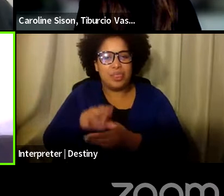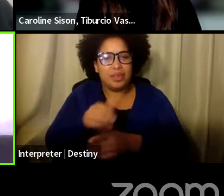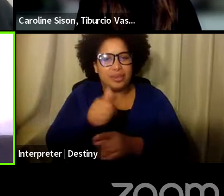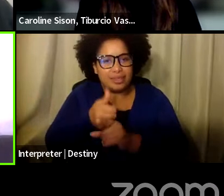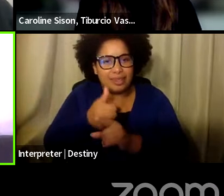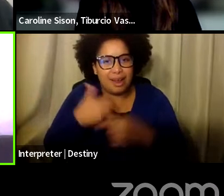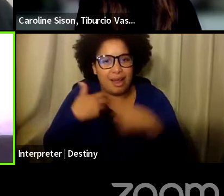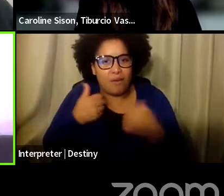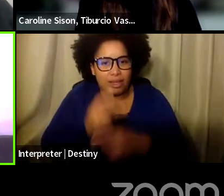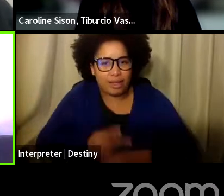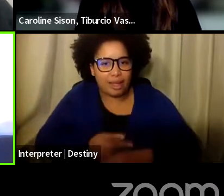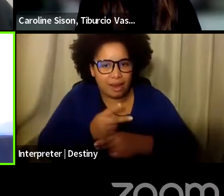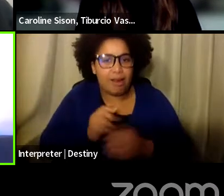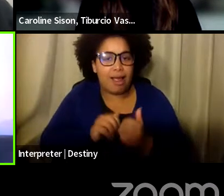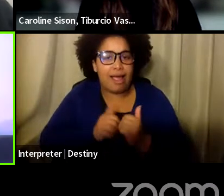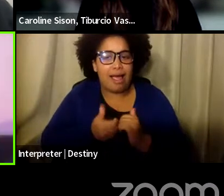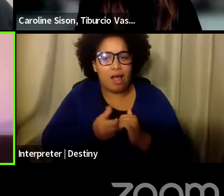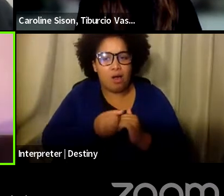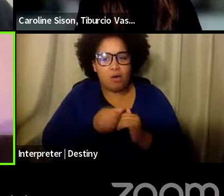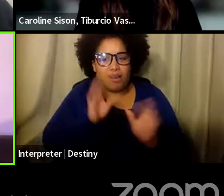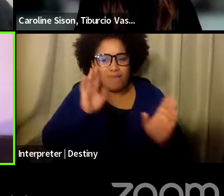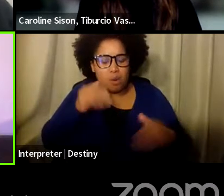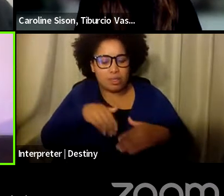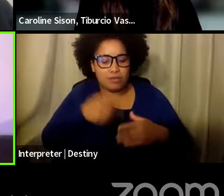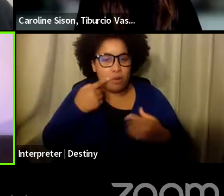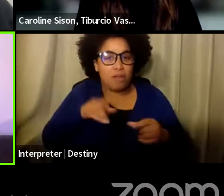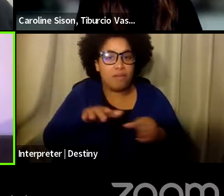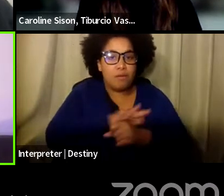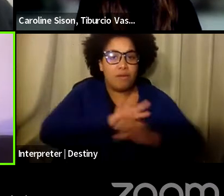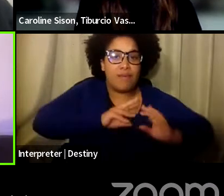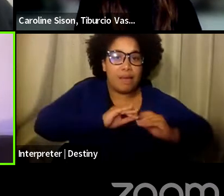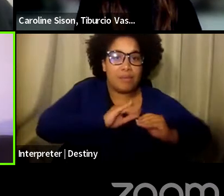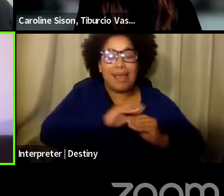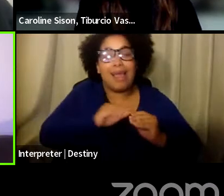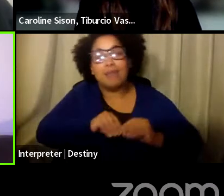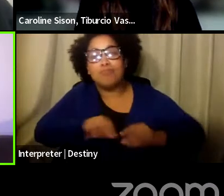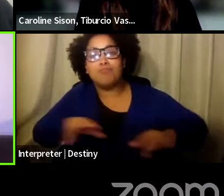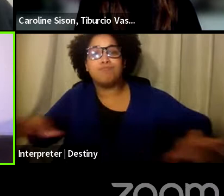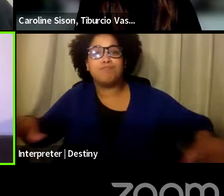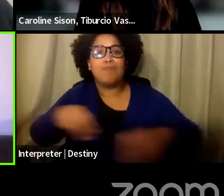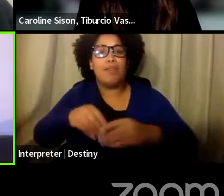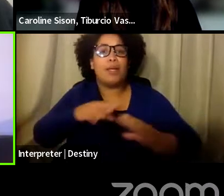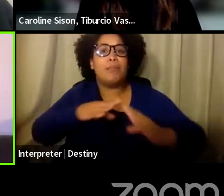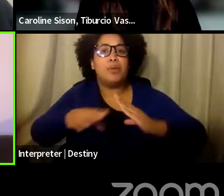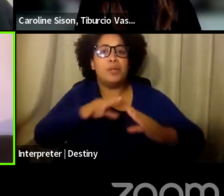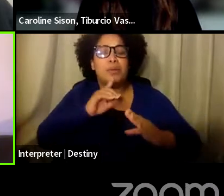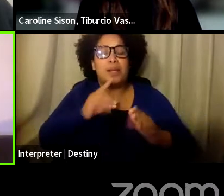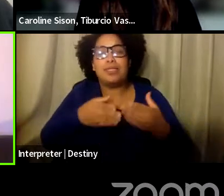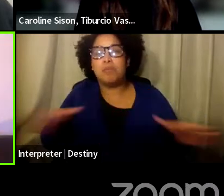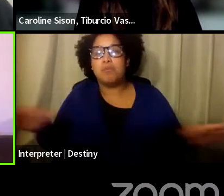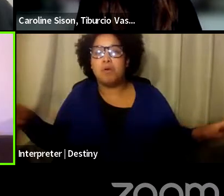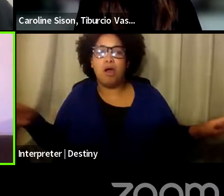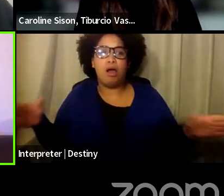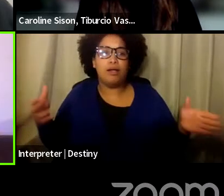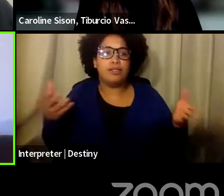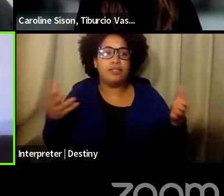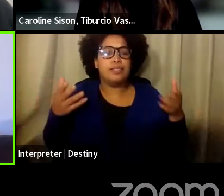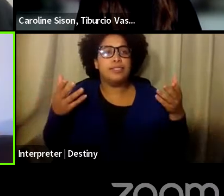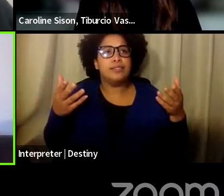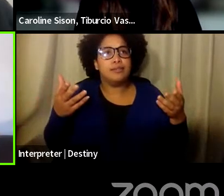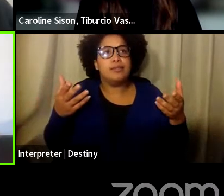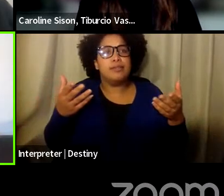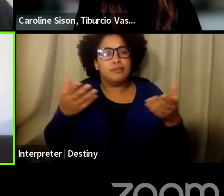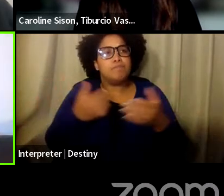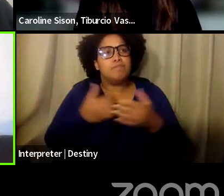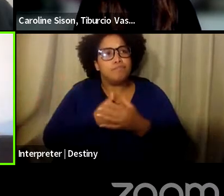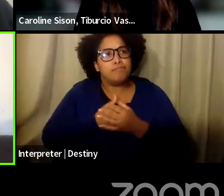care through their, throughout the whole family and then the community. I think that's a very broad way